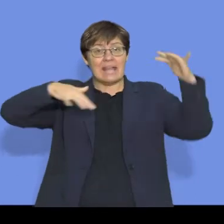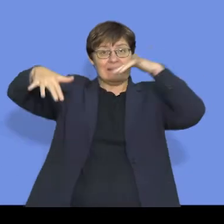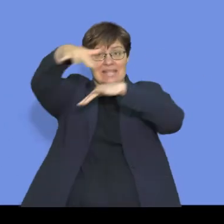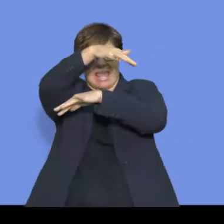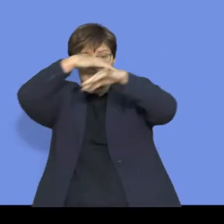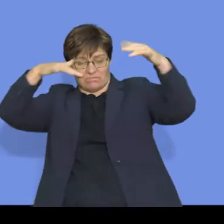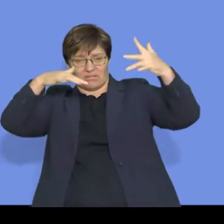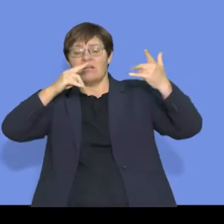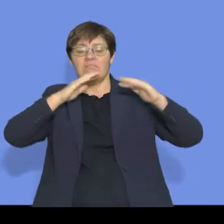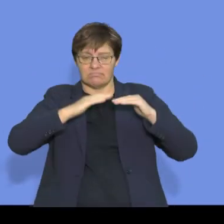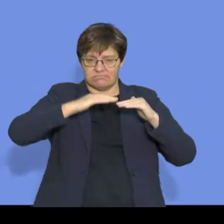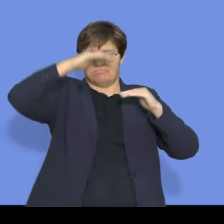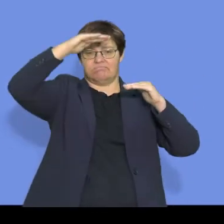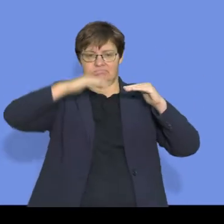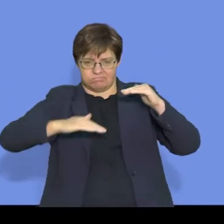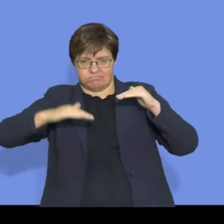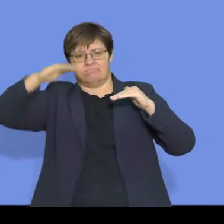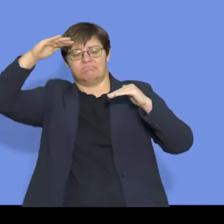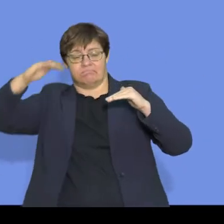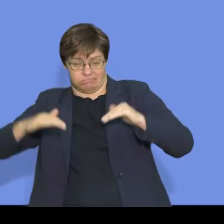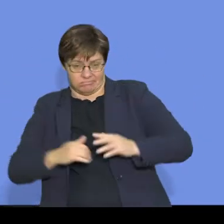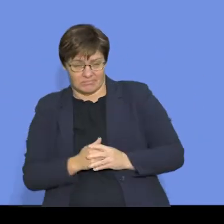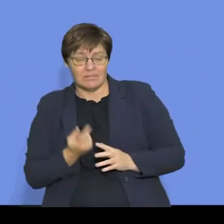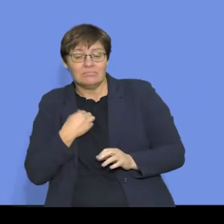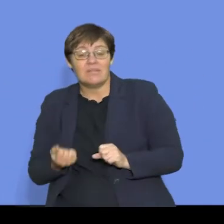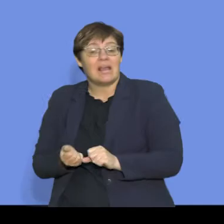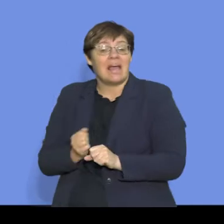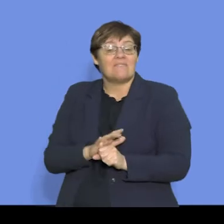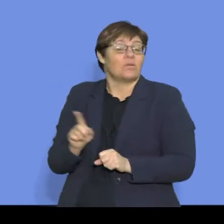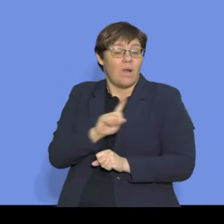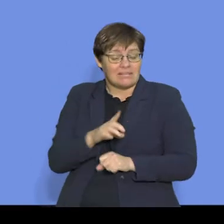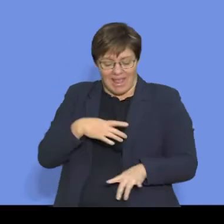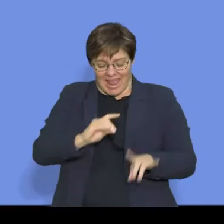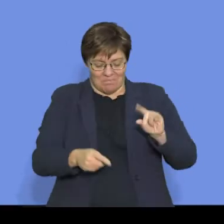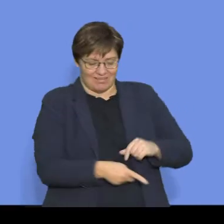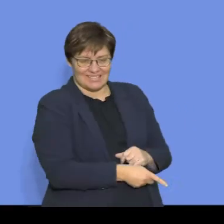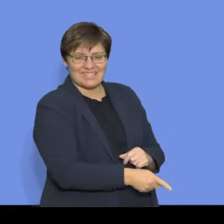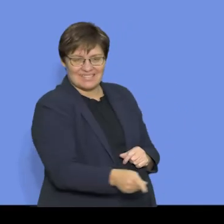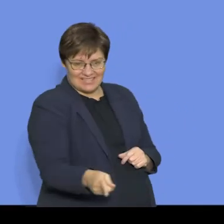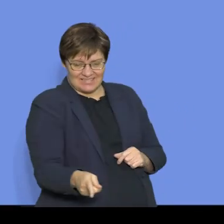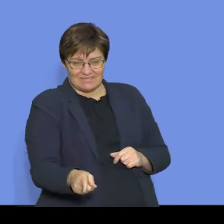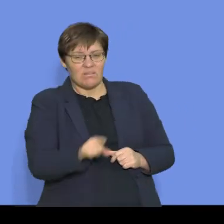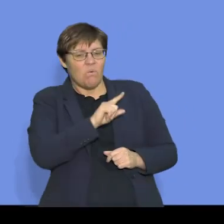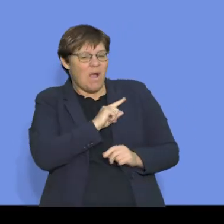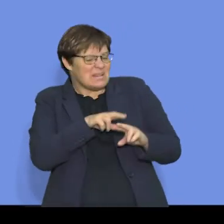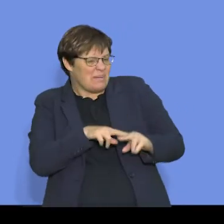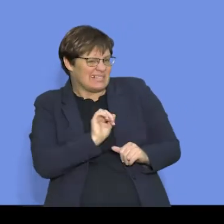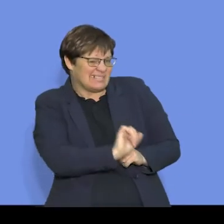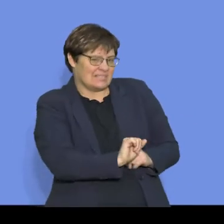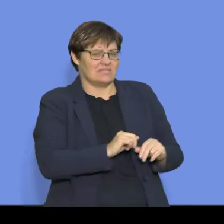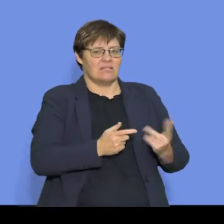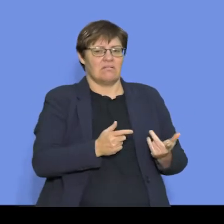atmosphere have risen and fallen. And this has affected the animals which could live in those particular